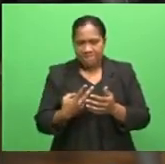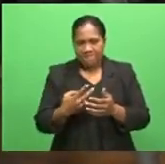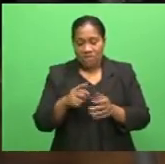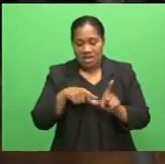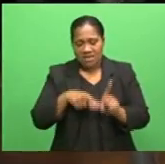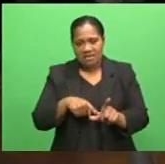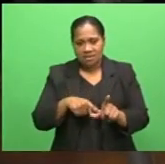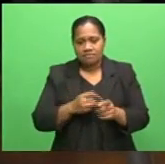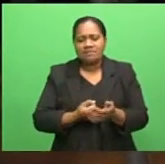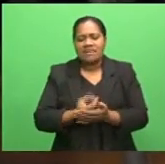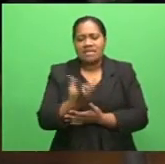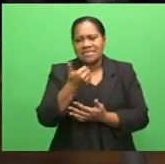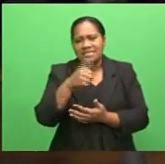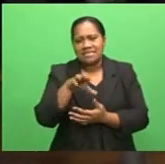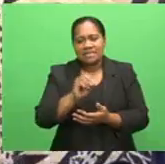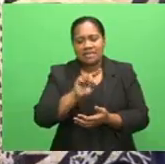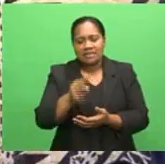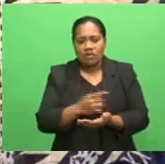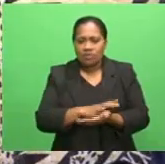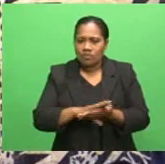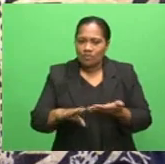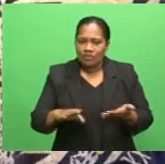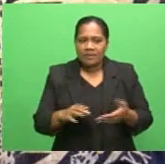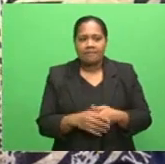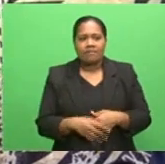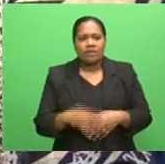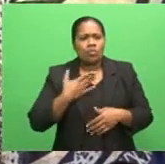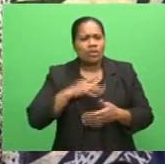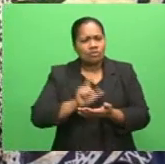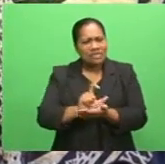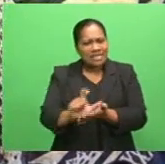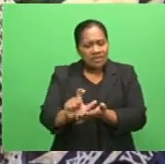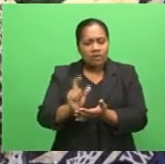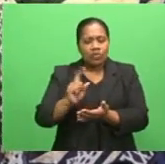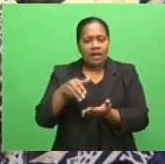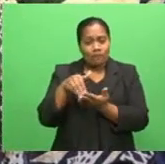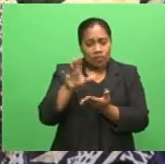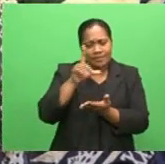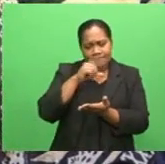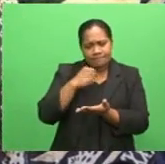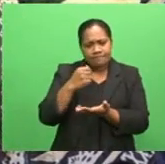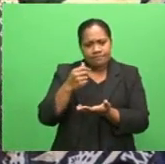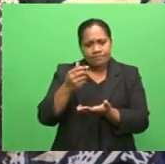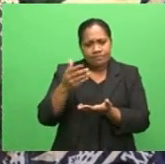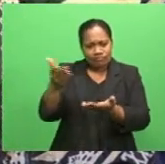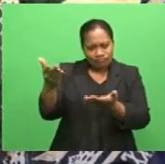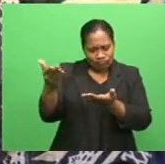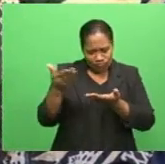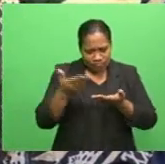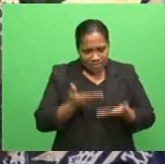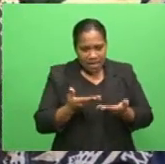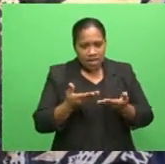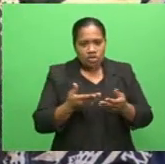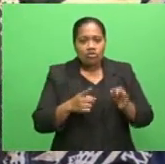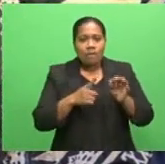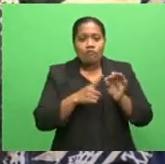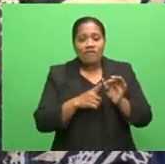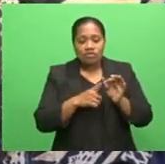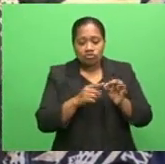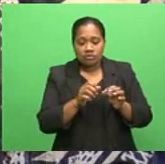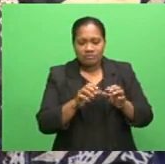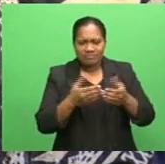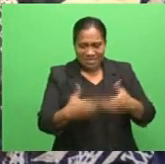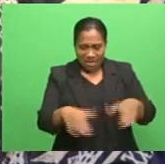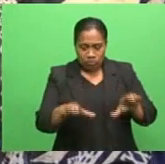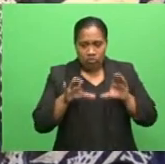What they are wanting to clarify if that fund, the approval can be brought down to the Provincial Council level, to the Rokotui, so